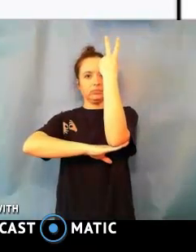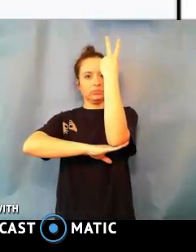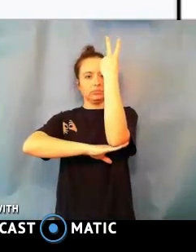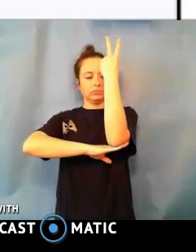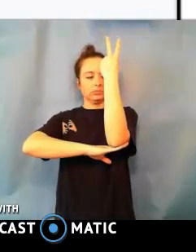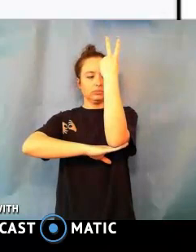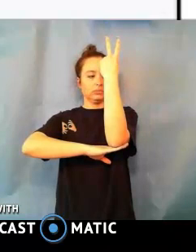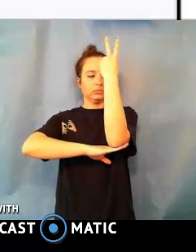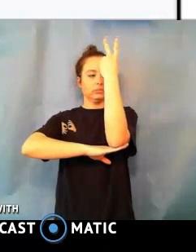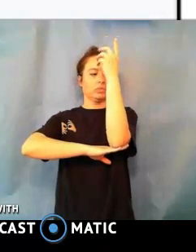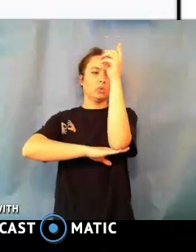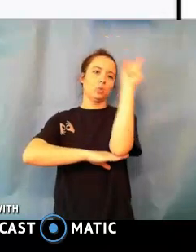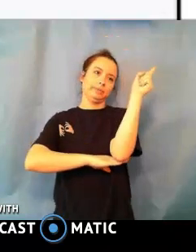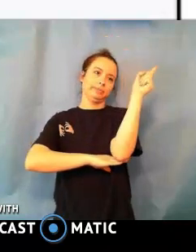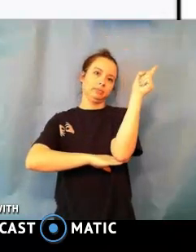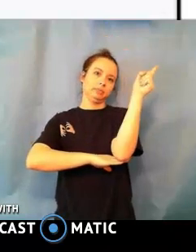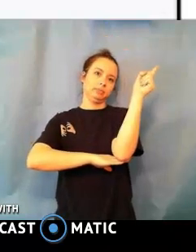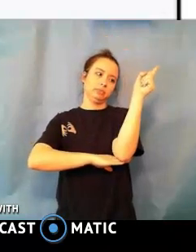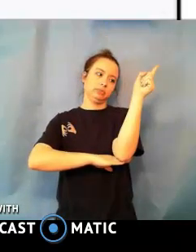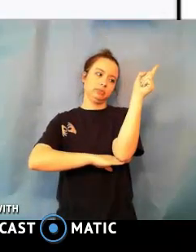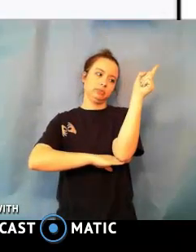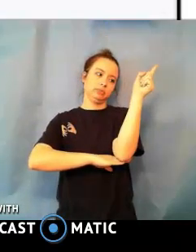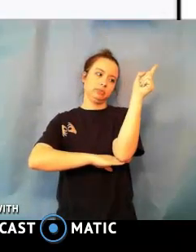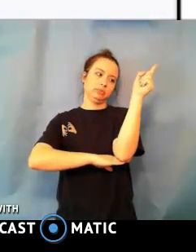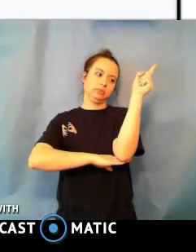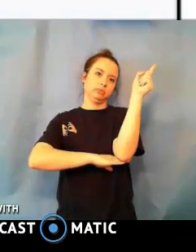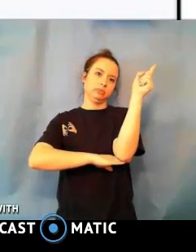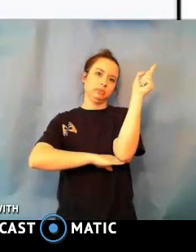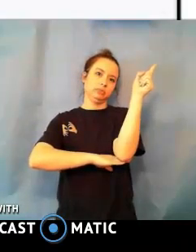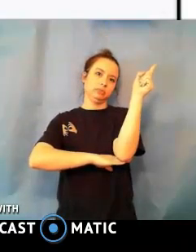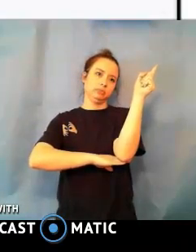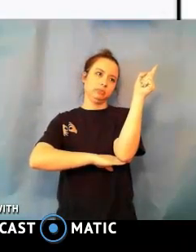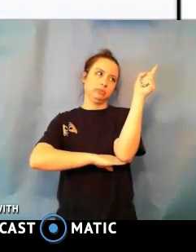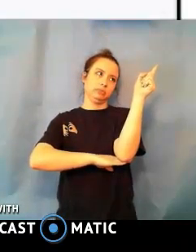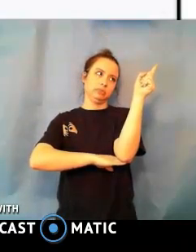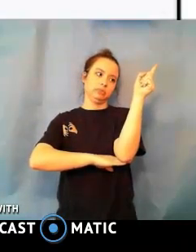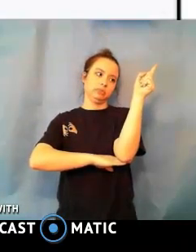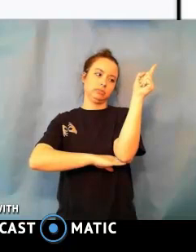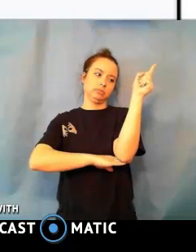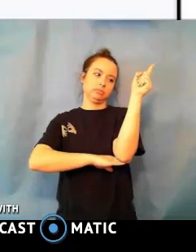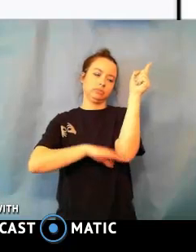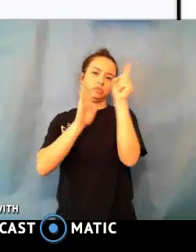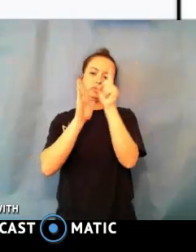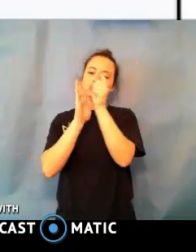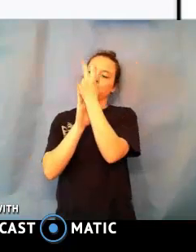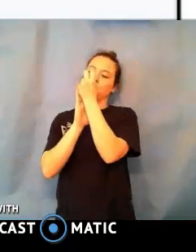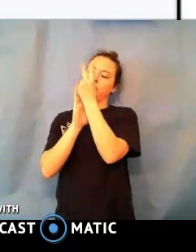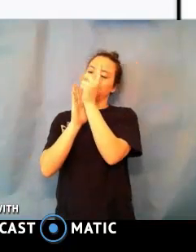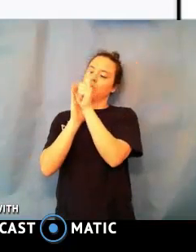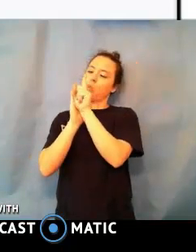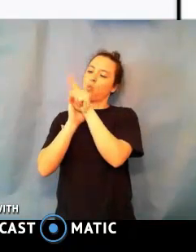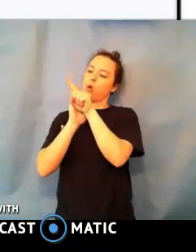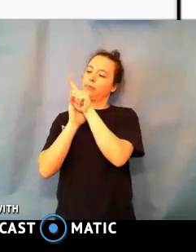Then we're going to start with number, what? 1. Then what comes after 1?